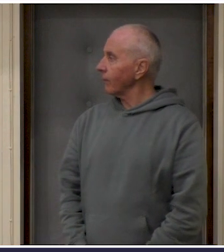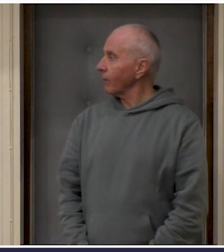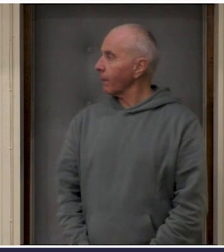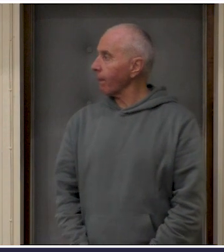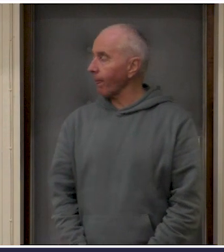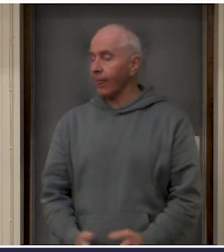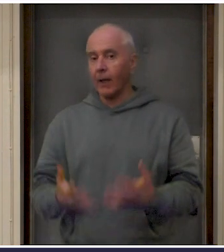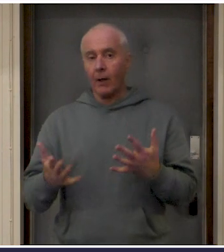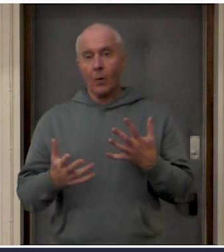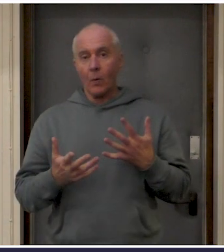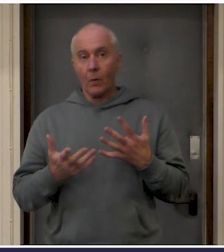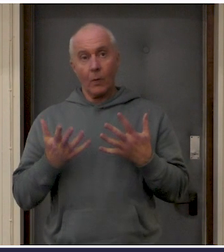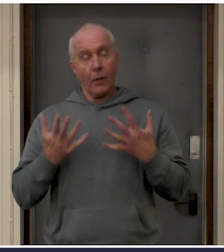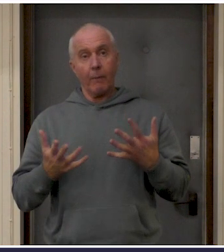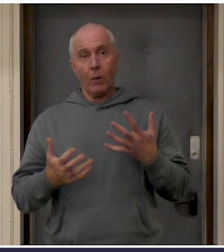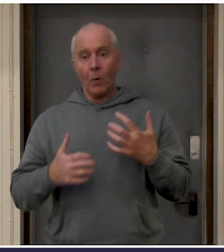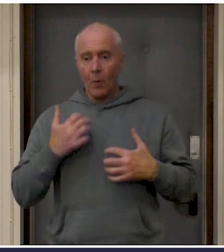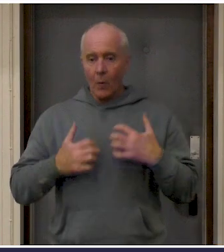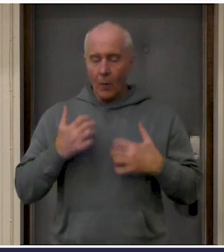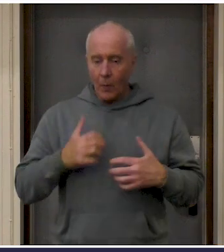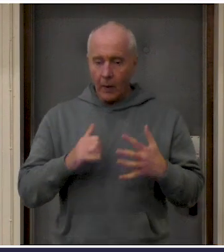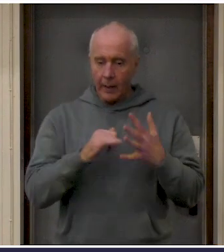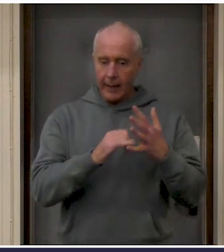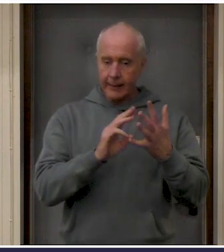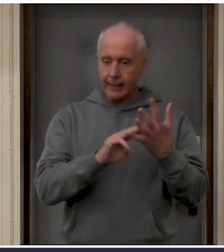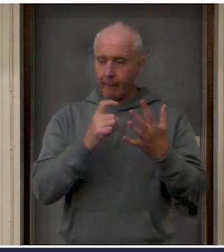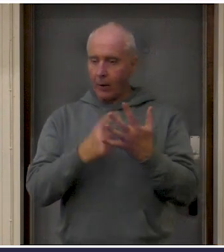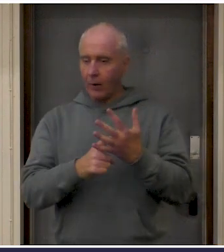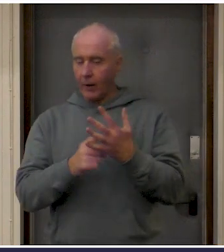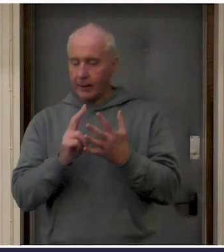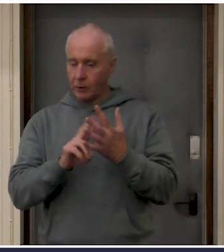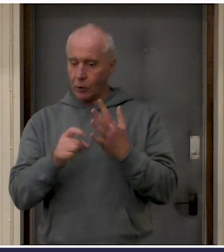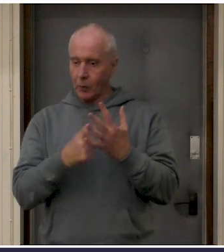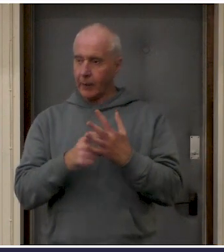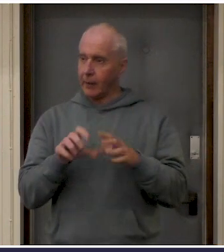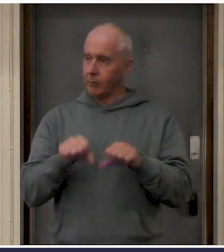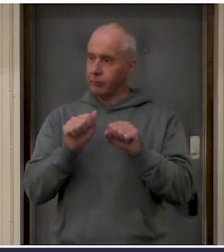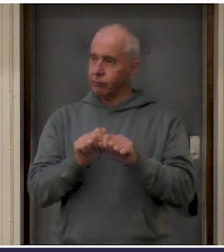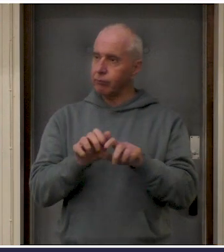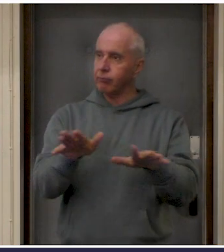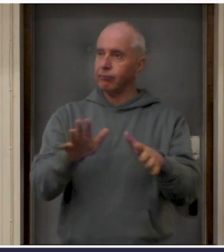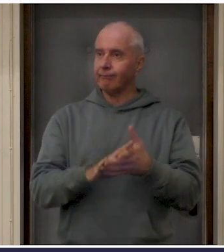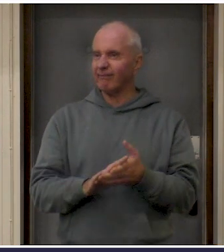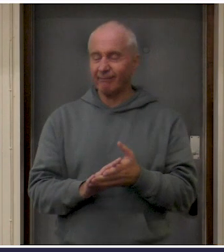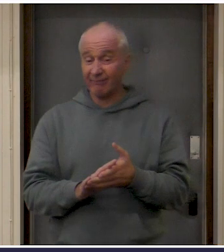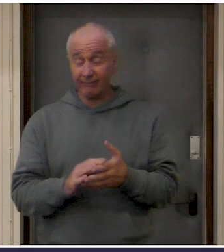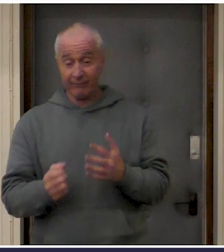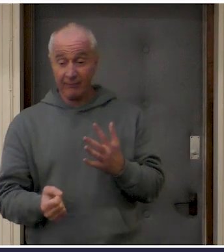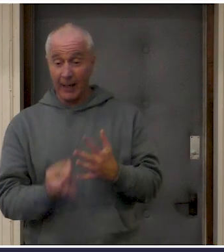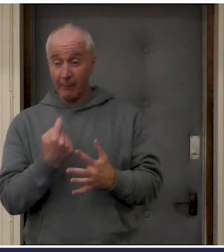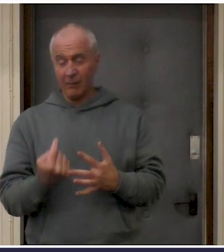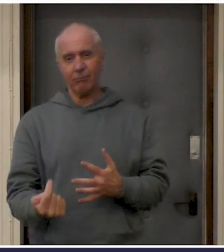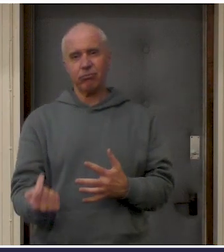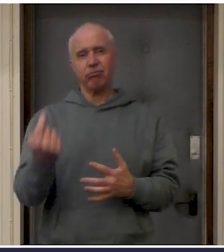this sort of fever pitch that we're at now for SMRs and nuclear deployment, it's not the first time there's been this enthusiasm for nuclear